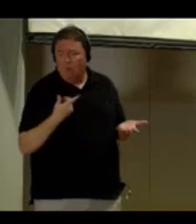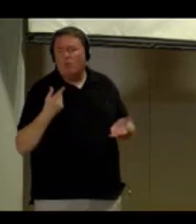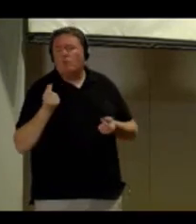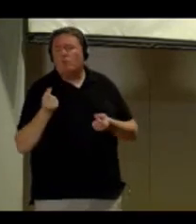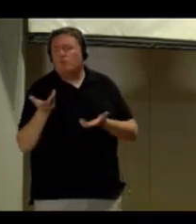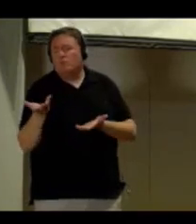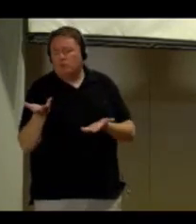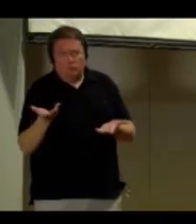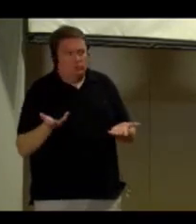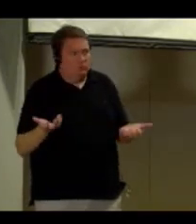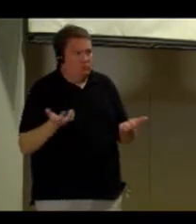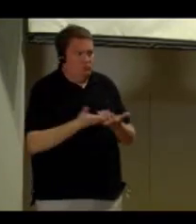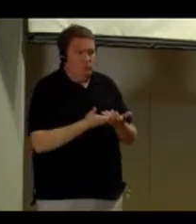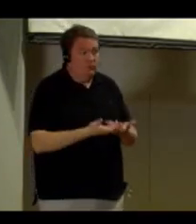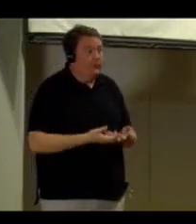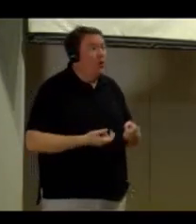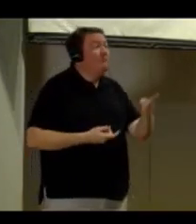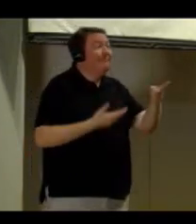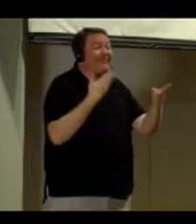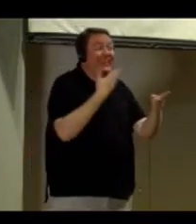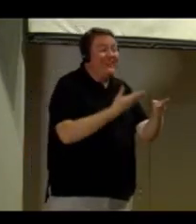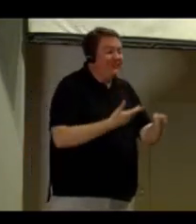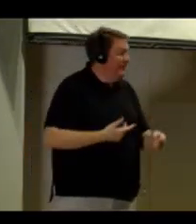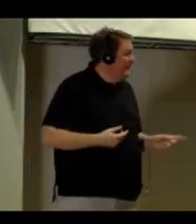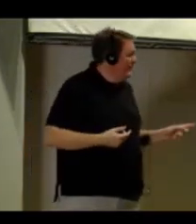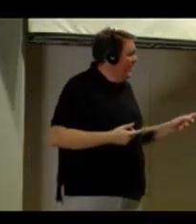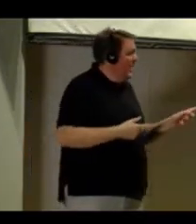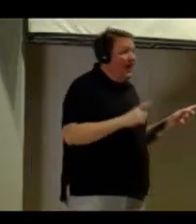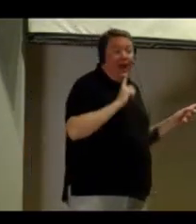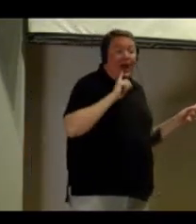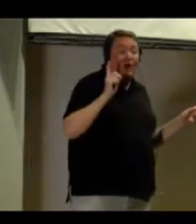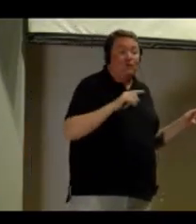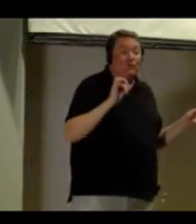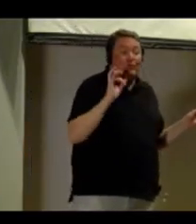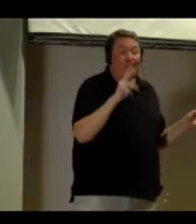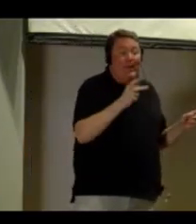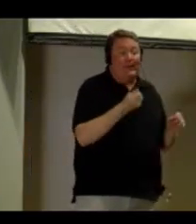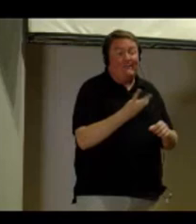it. So I'll report back in a couple of years' time.